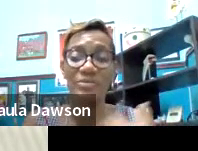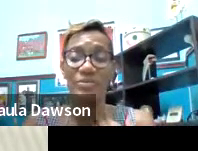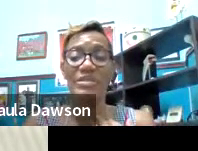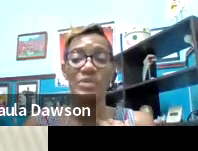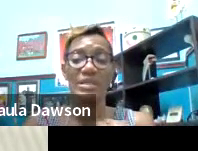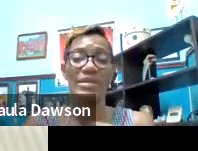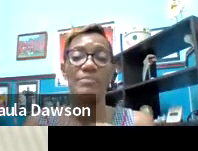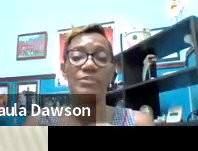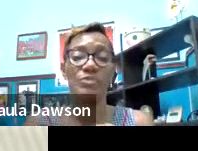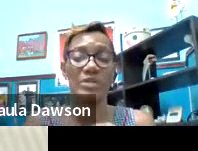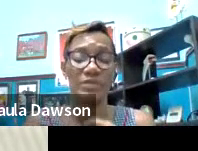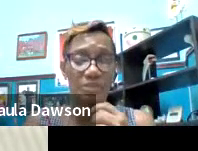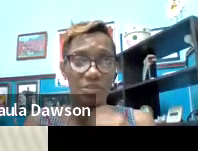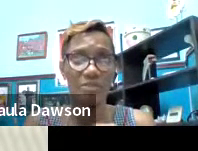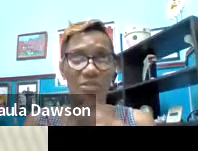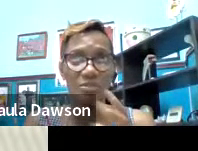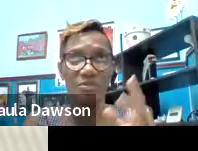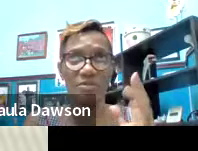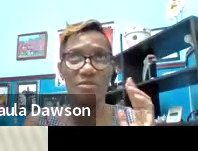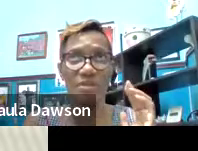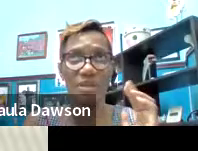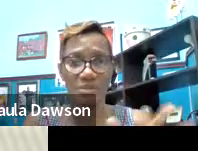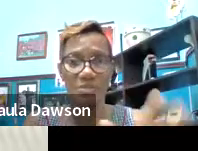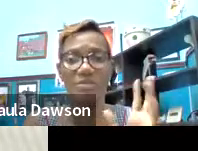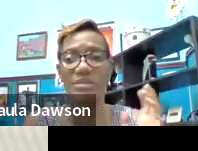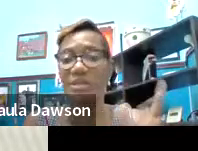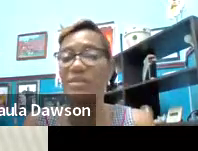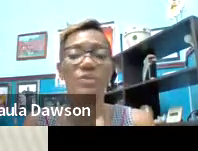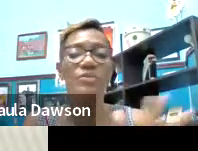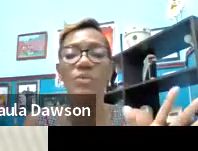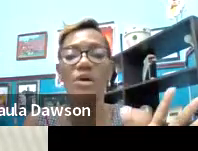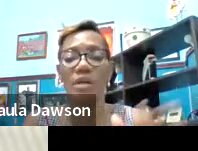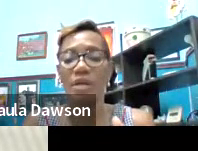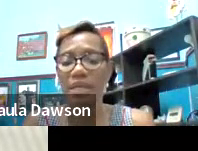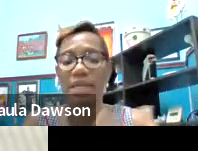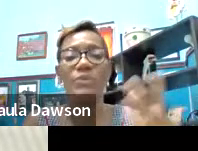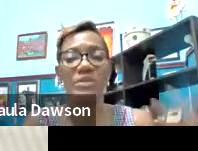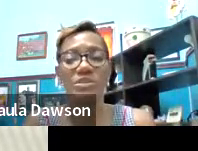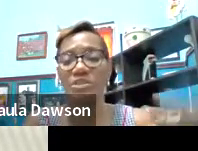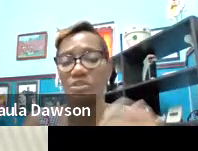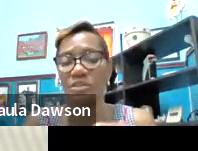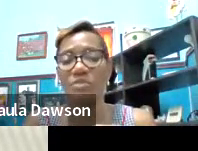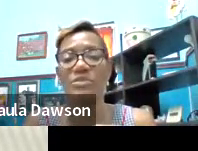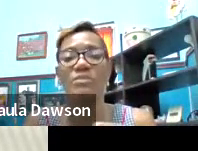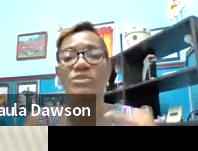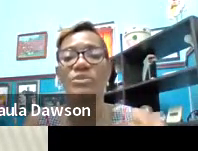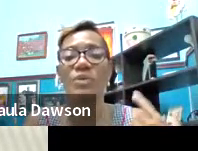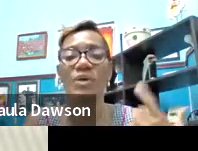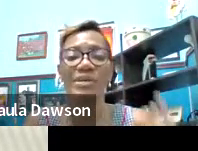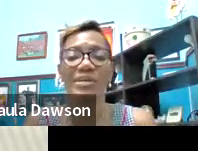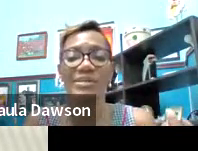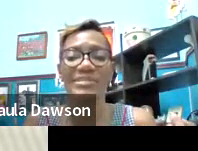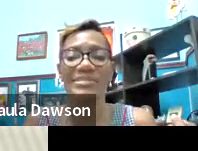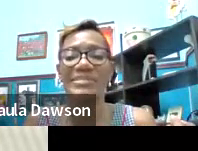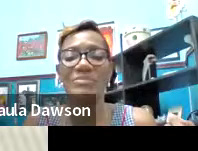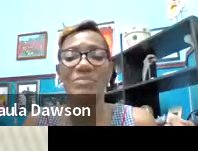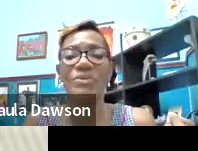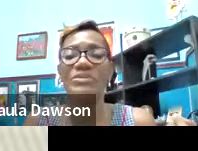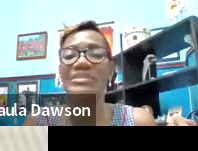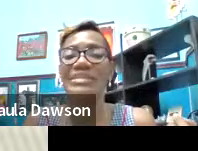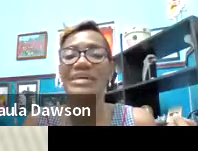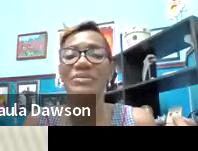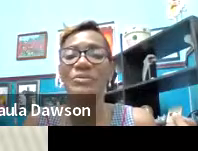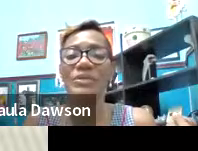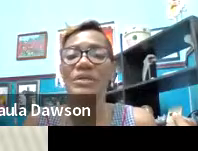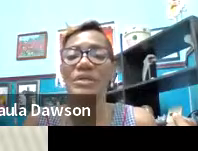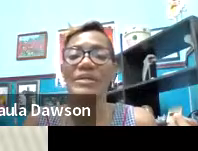And when I first saw him in 2008, 2009, he couldn't walk. And with the injection, he was able to walk. This is him about